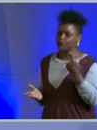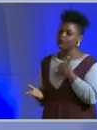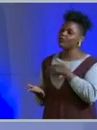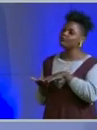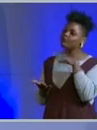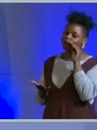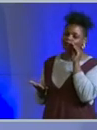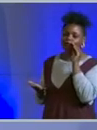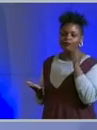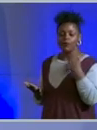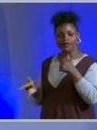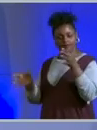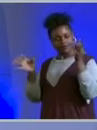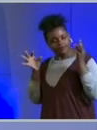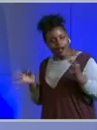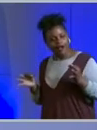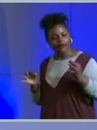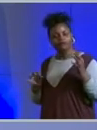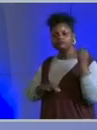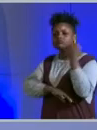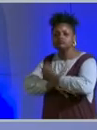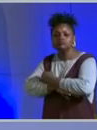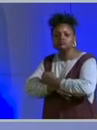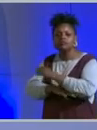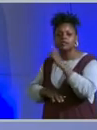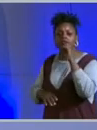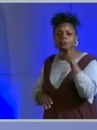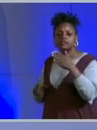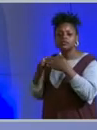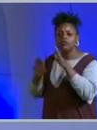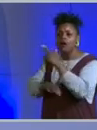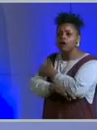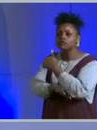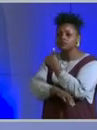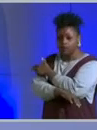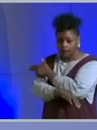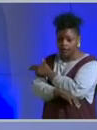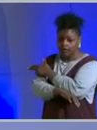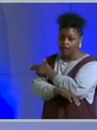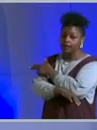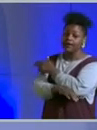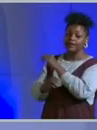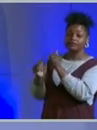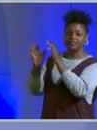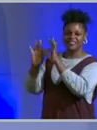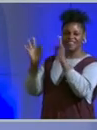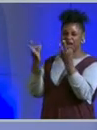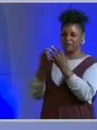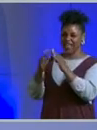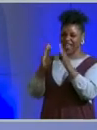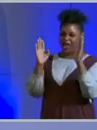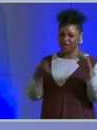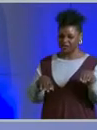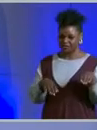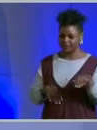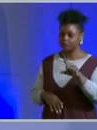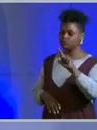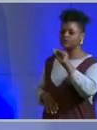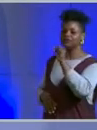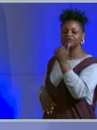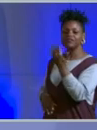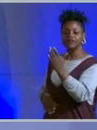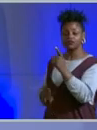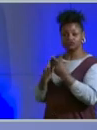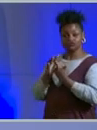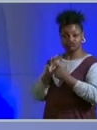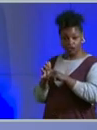when we decided to close DC General and open short-term family housing. We started in 2015. That's what we learned when we